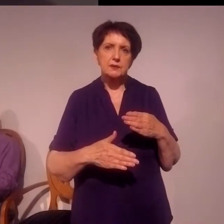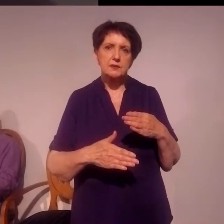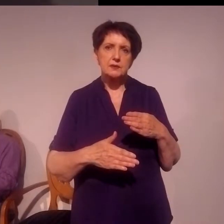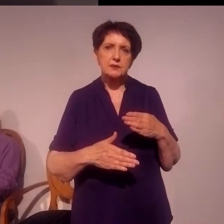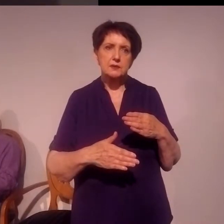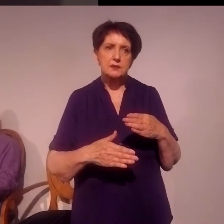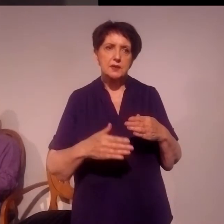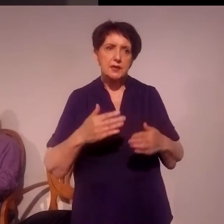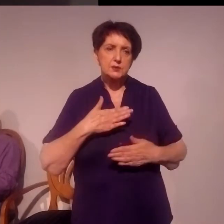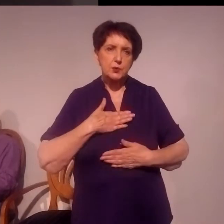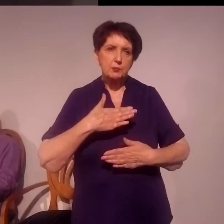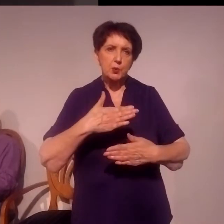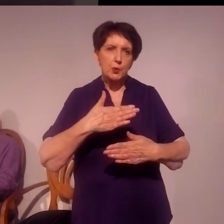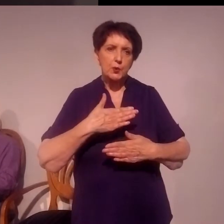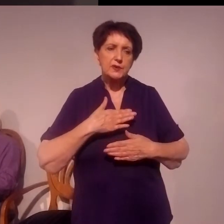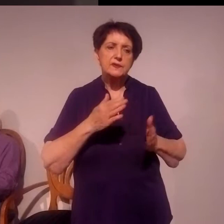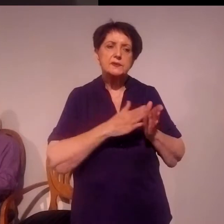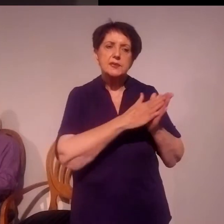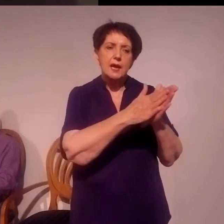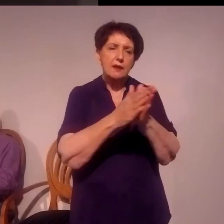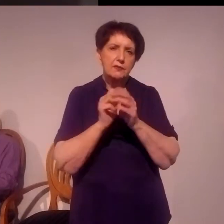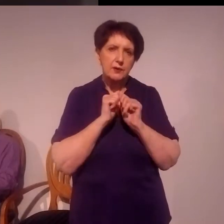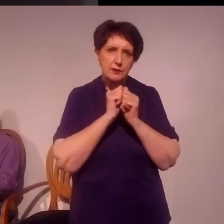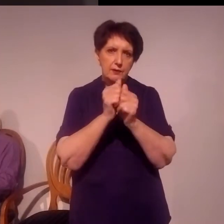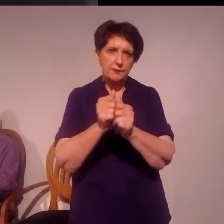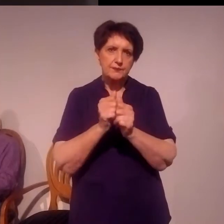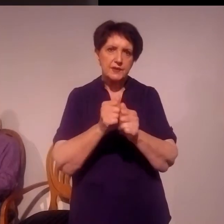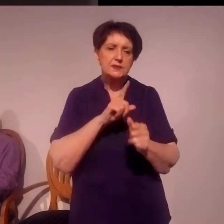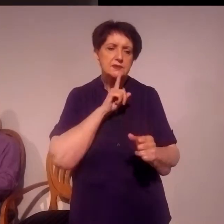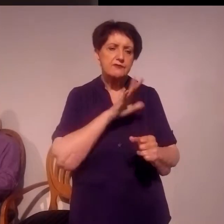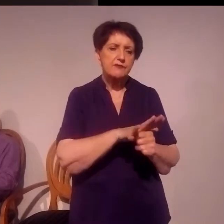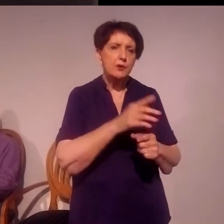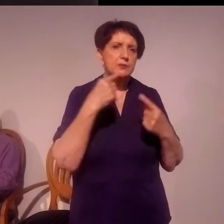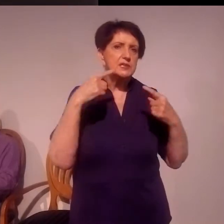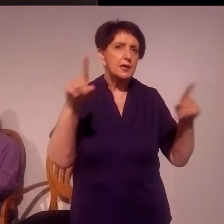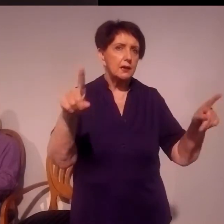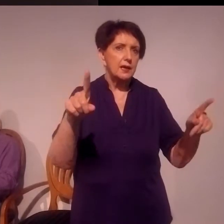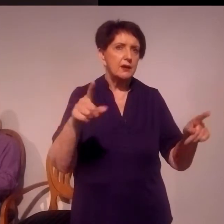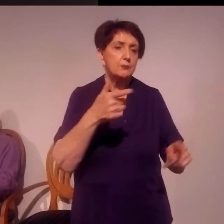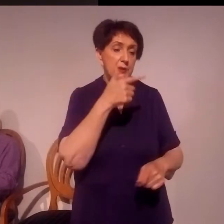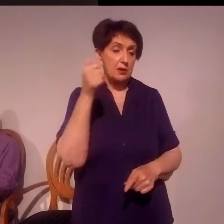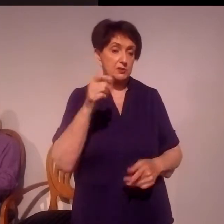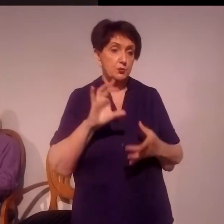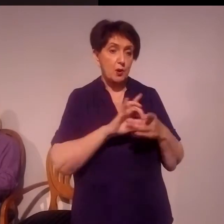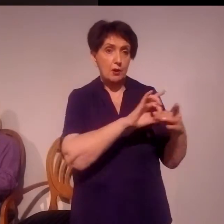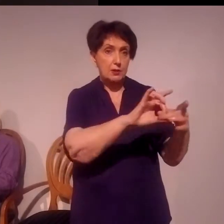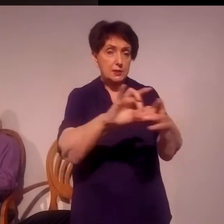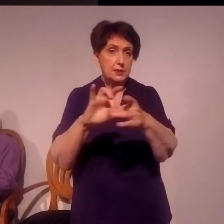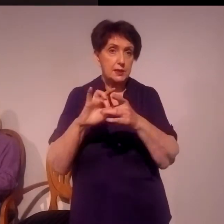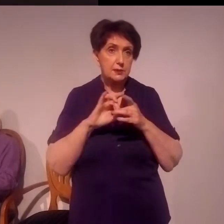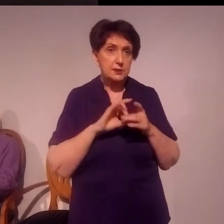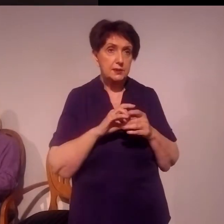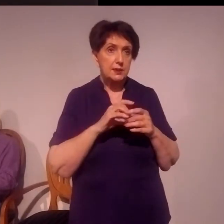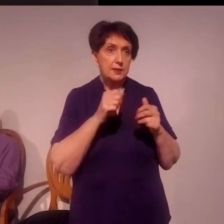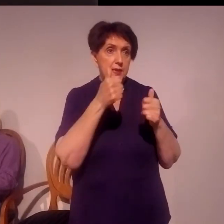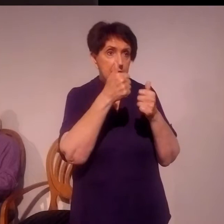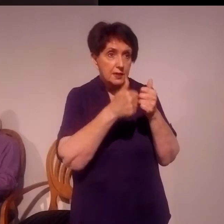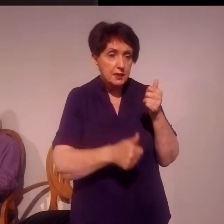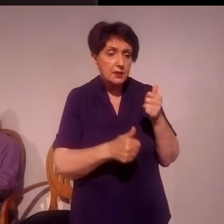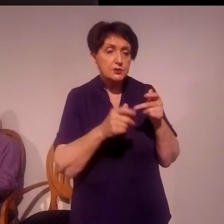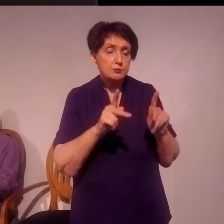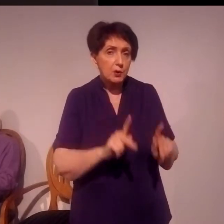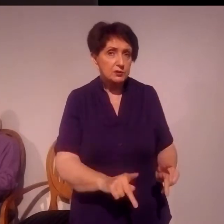And as we breathe together into that center, let us affirm and declare that because we are one, that each and every human